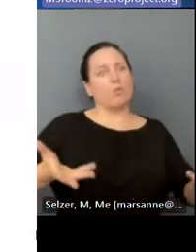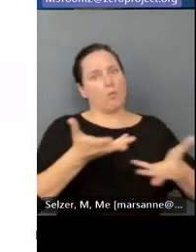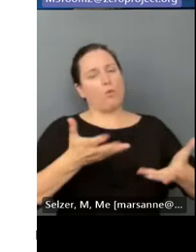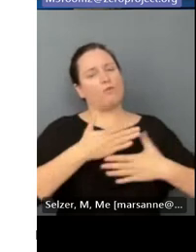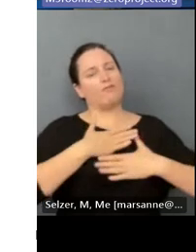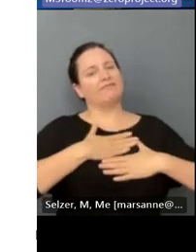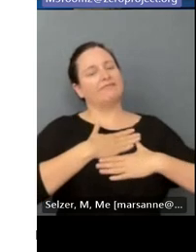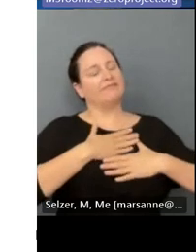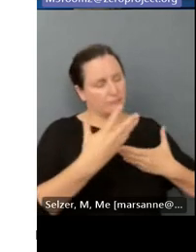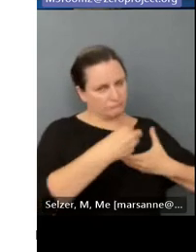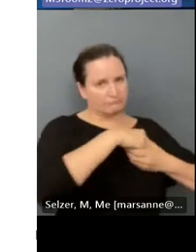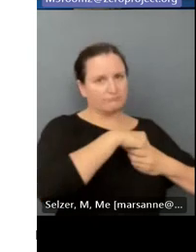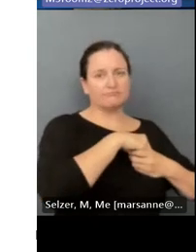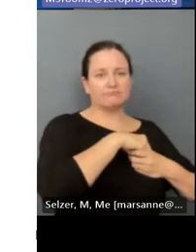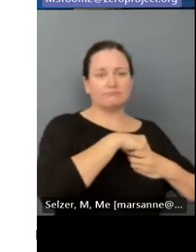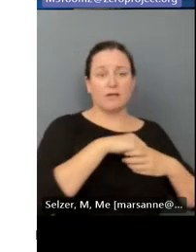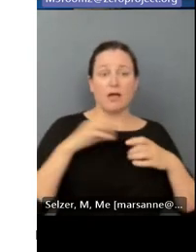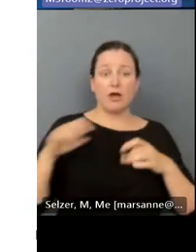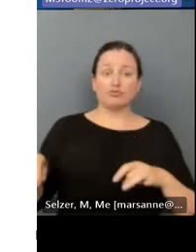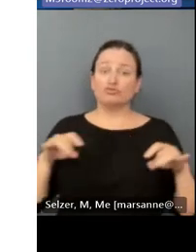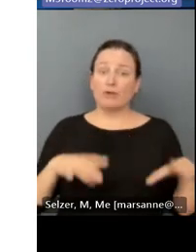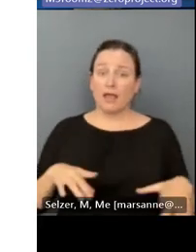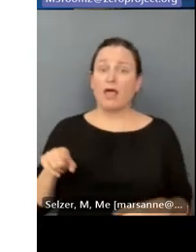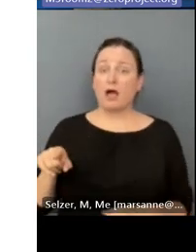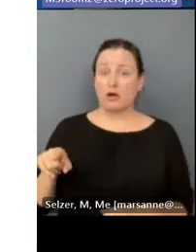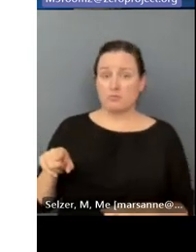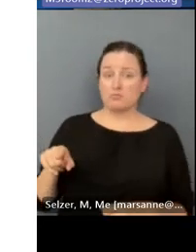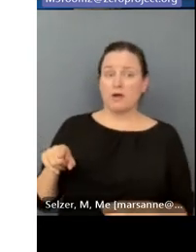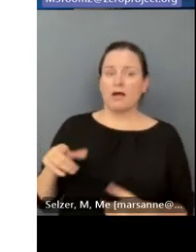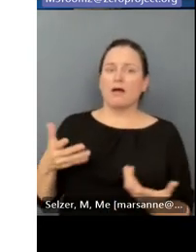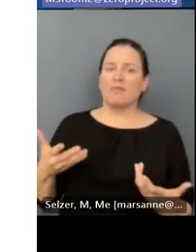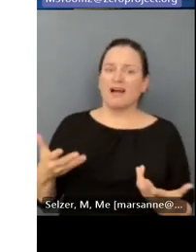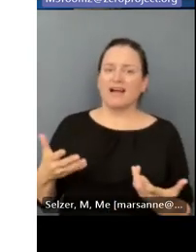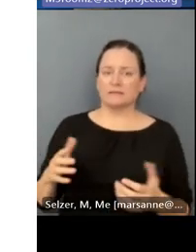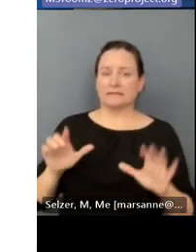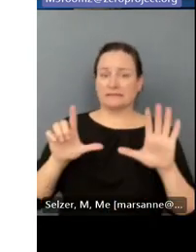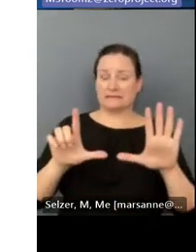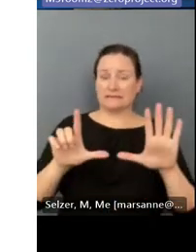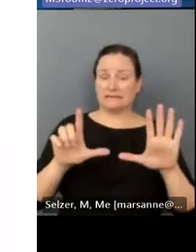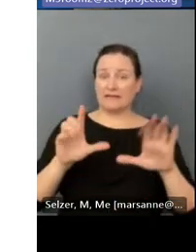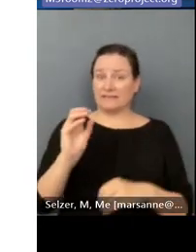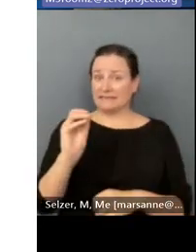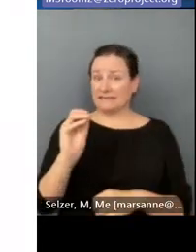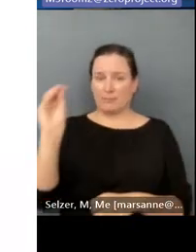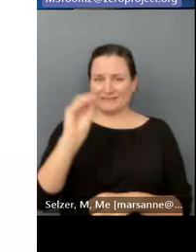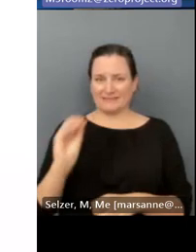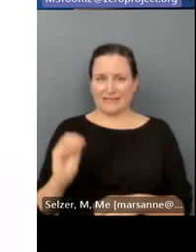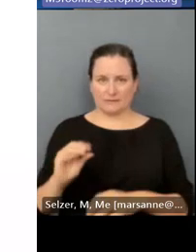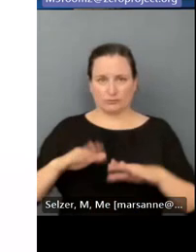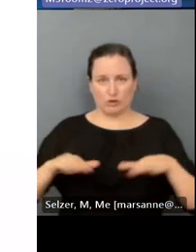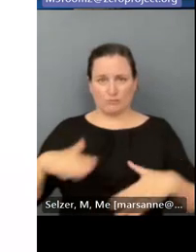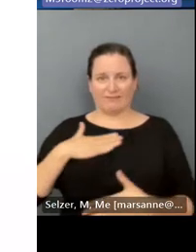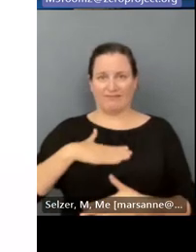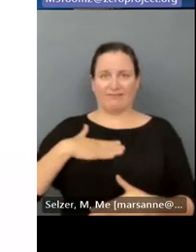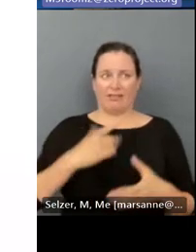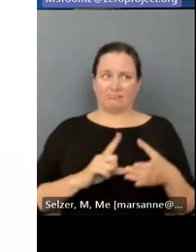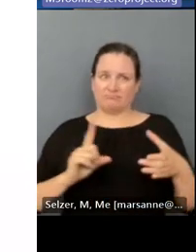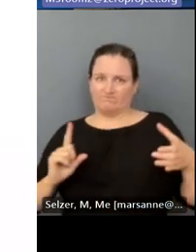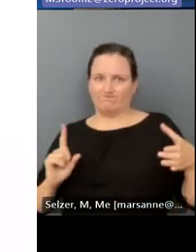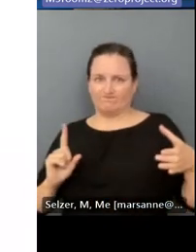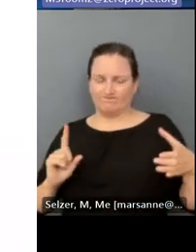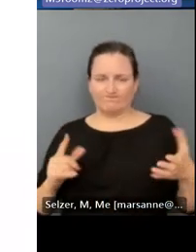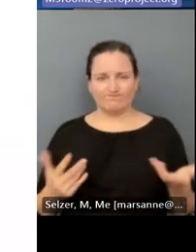with disabilities attend mainstream schools, but 70% of them experience isolation. However, this is not